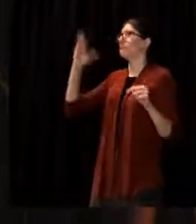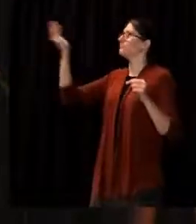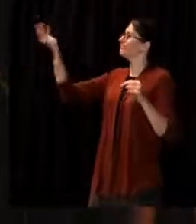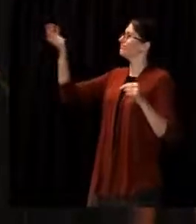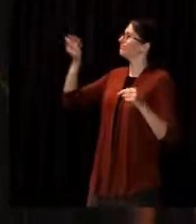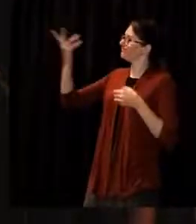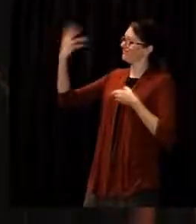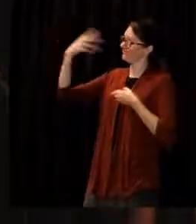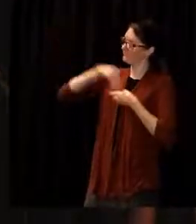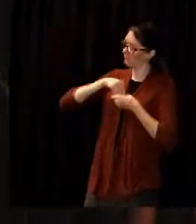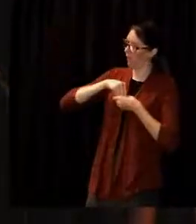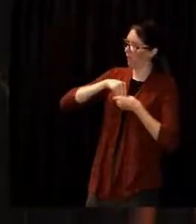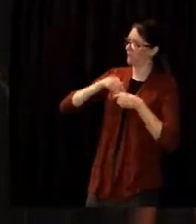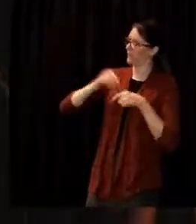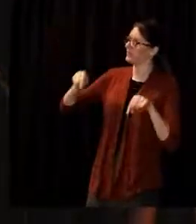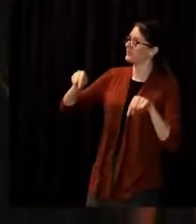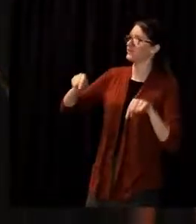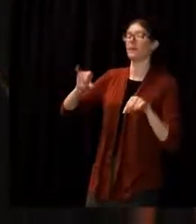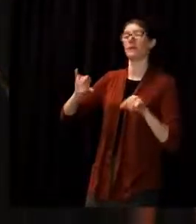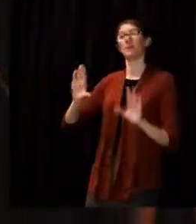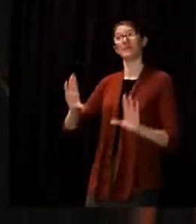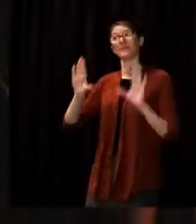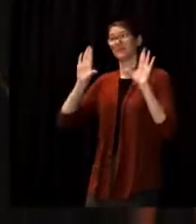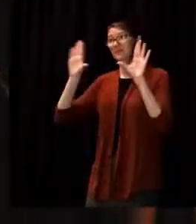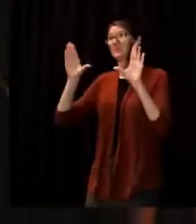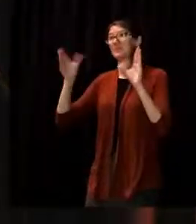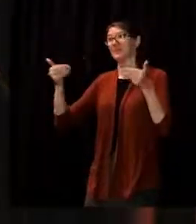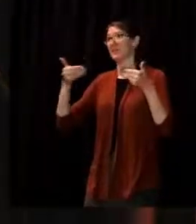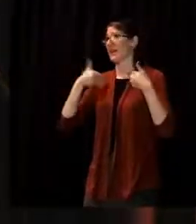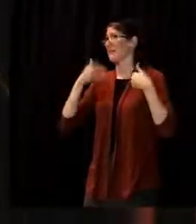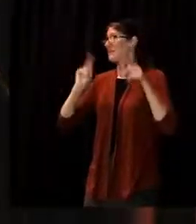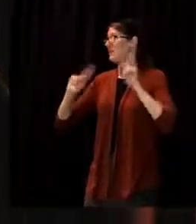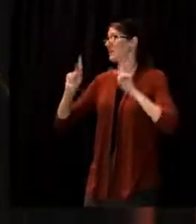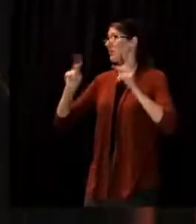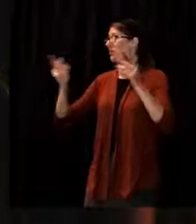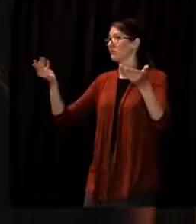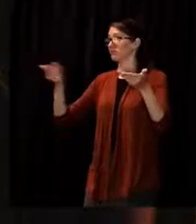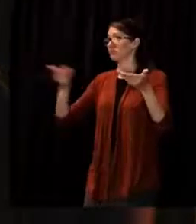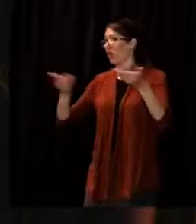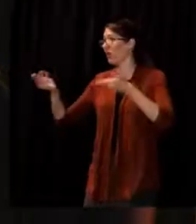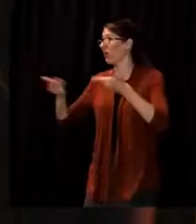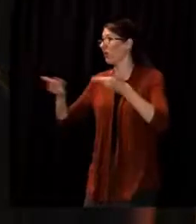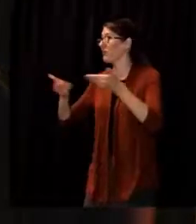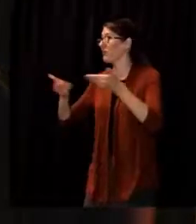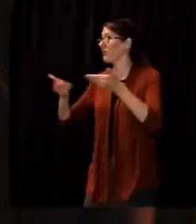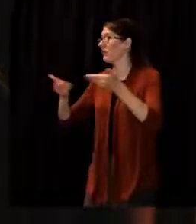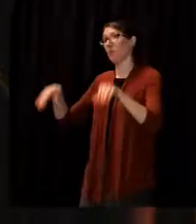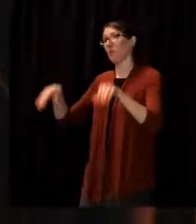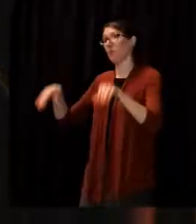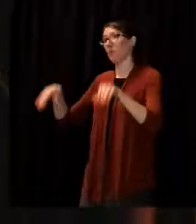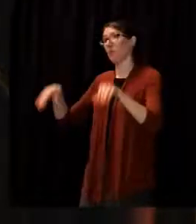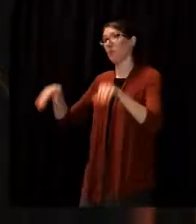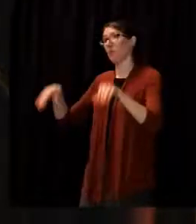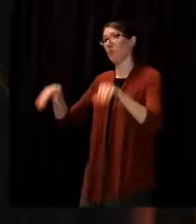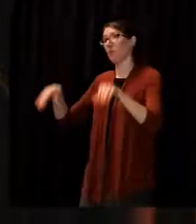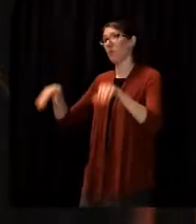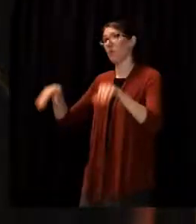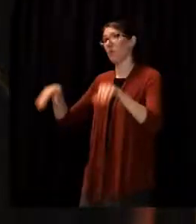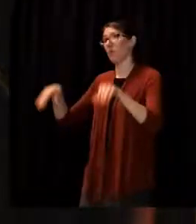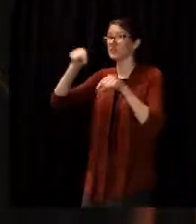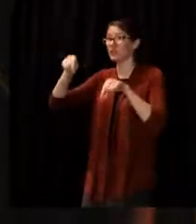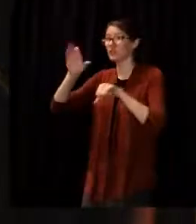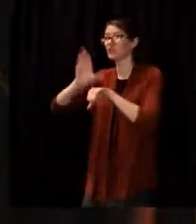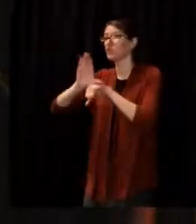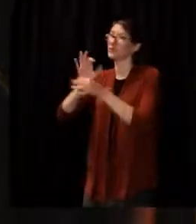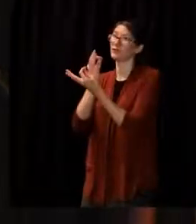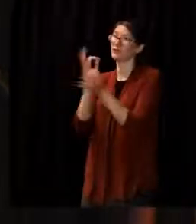of this. That would be an awesome thing to see and to experience. And it would be free to those people that are part of this church and thus